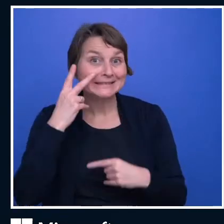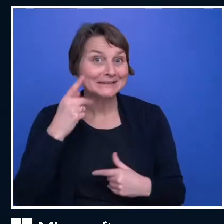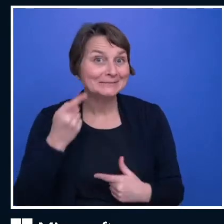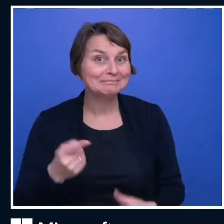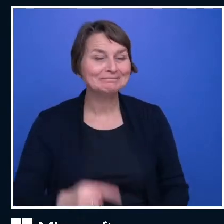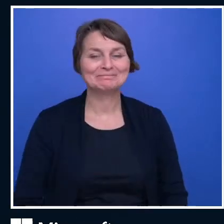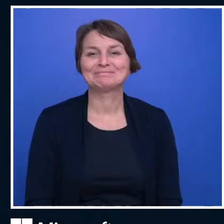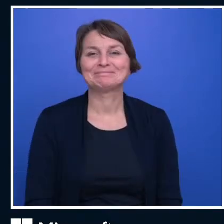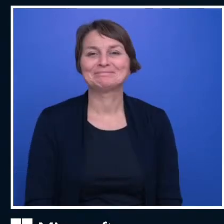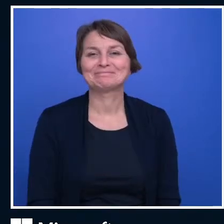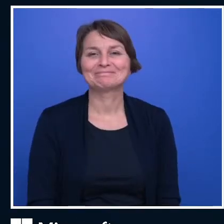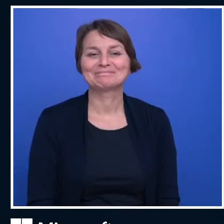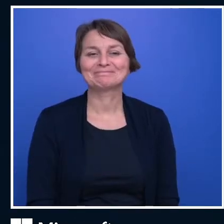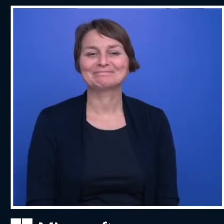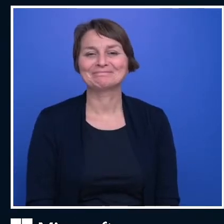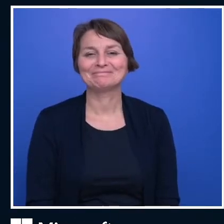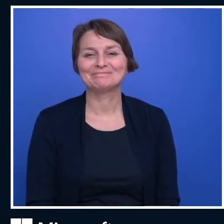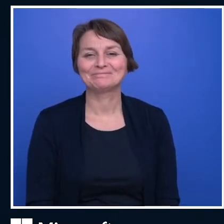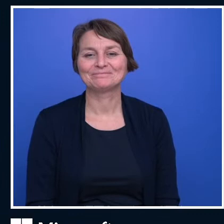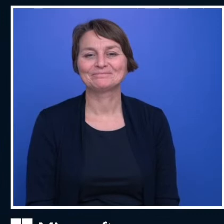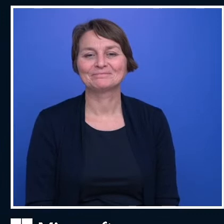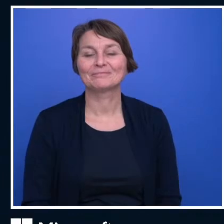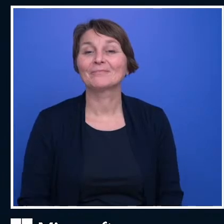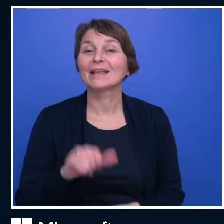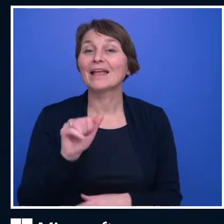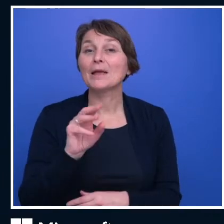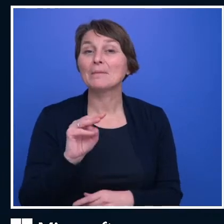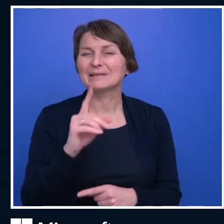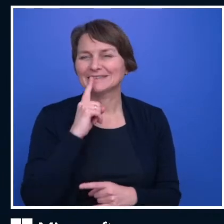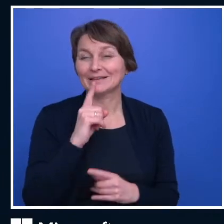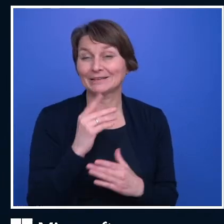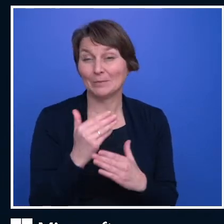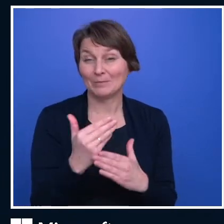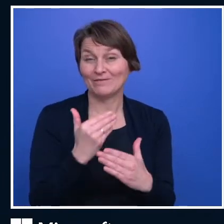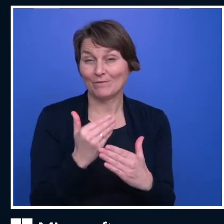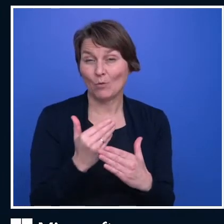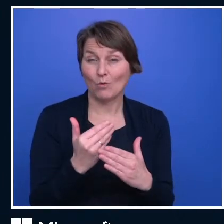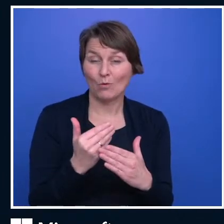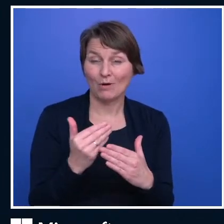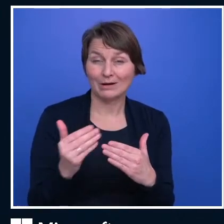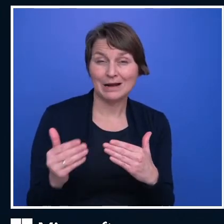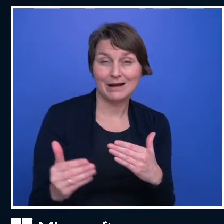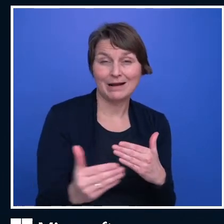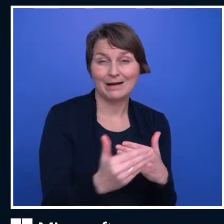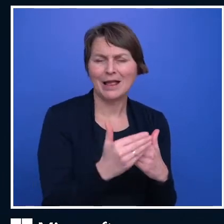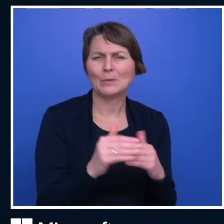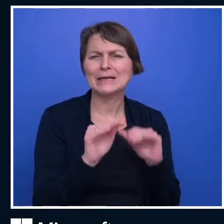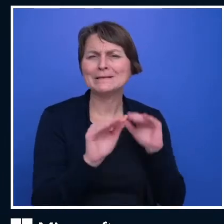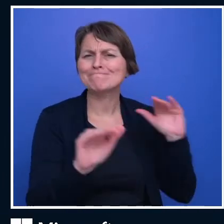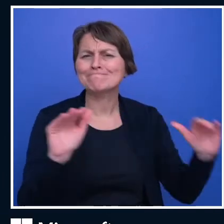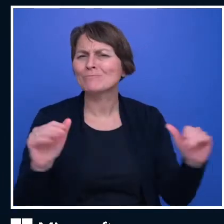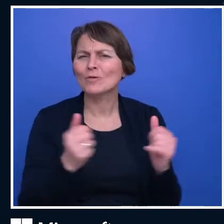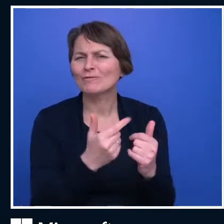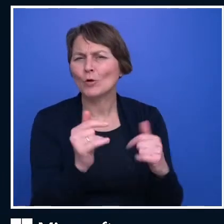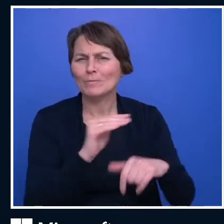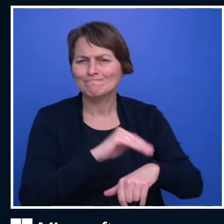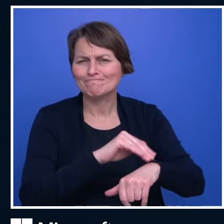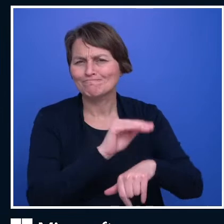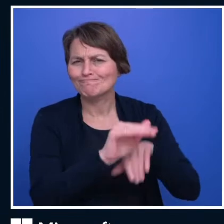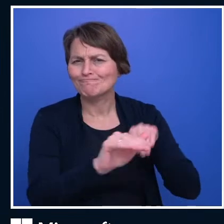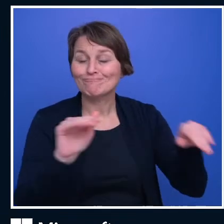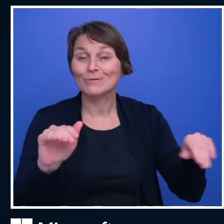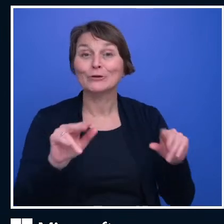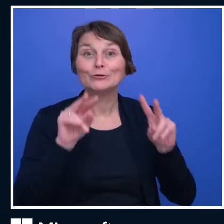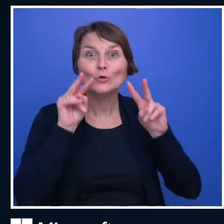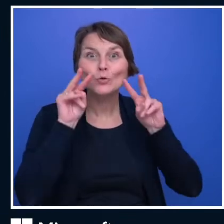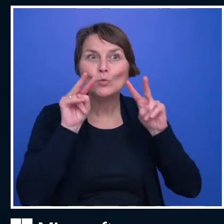Cool. So I wanted, before we wrap up, we've got a few call to actions. So you have watched so many different talks